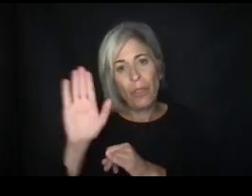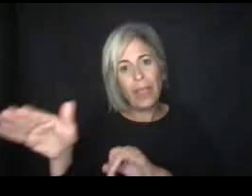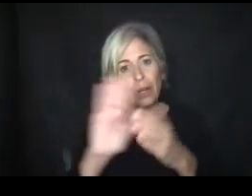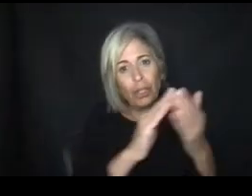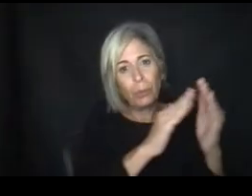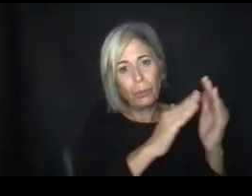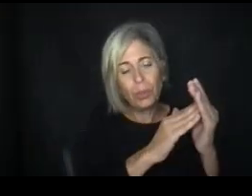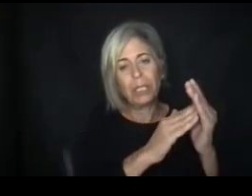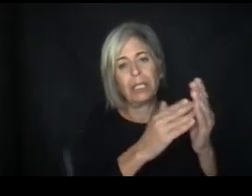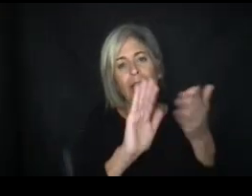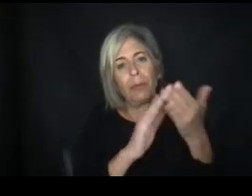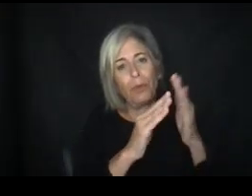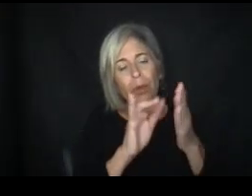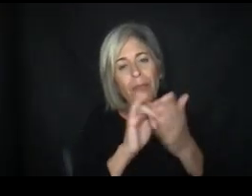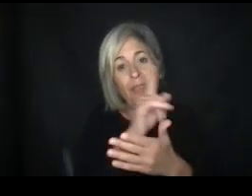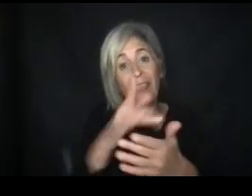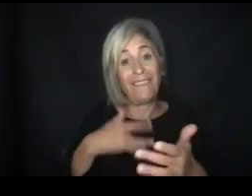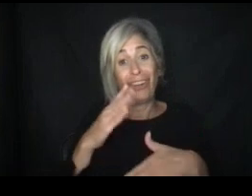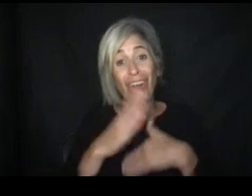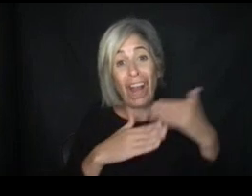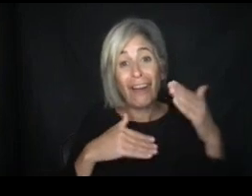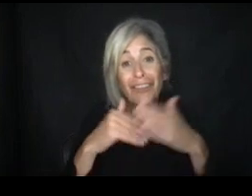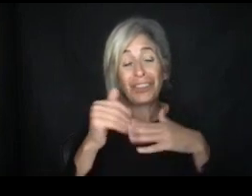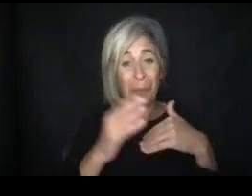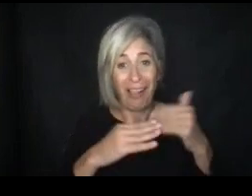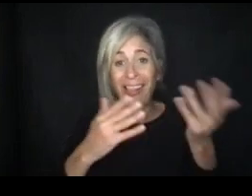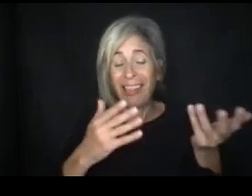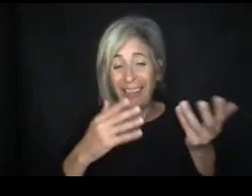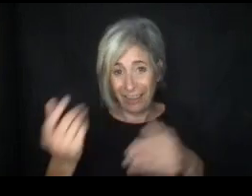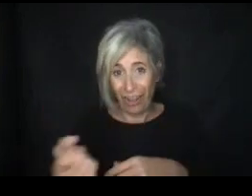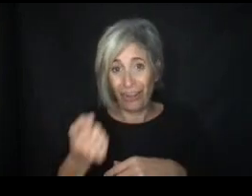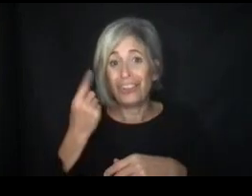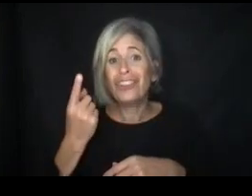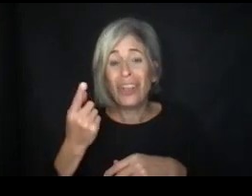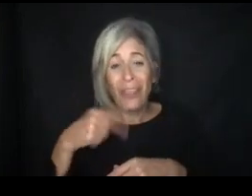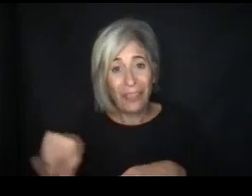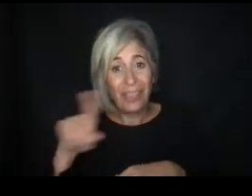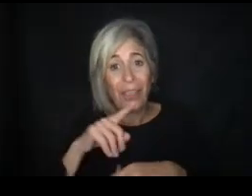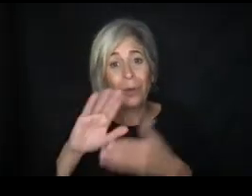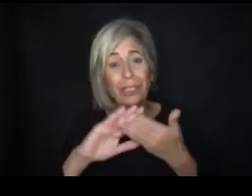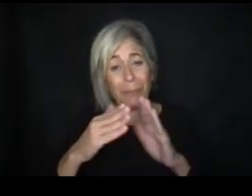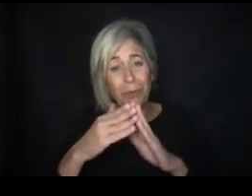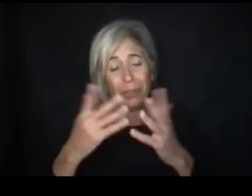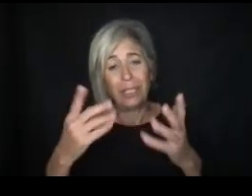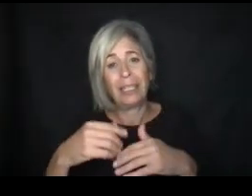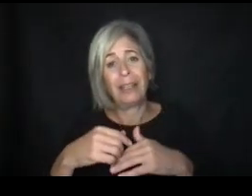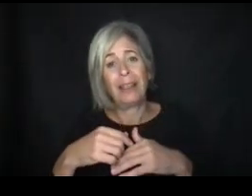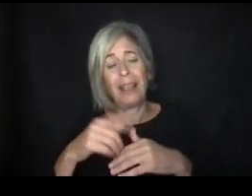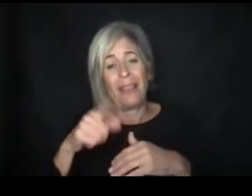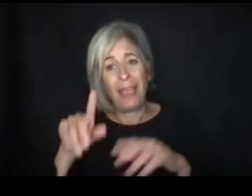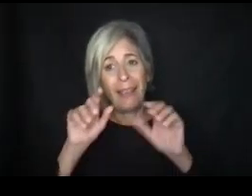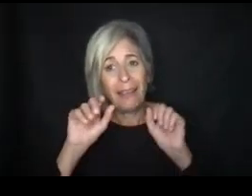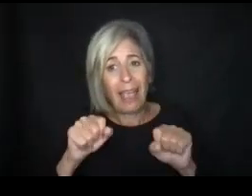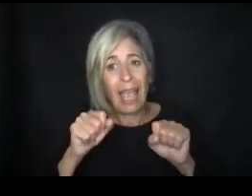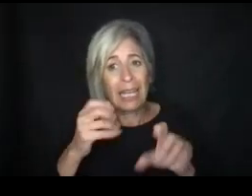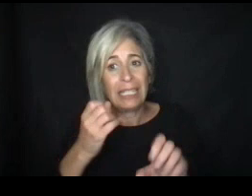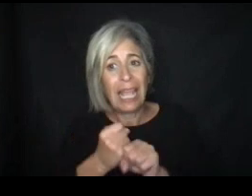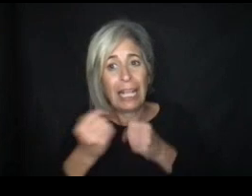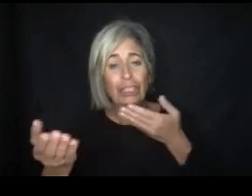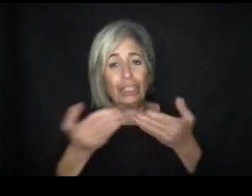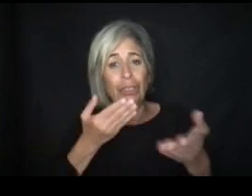to communities where they feel comfortable and understood, and where they can get their services